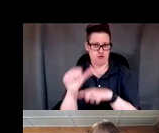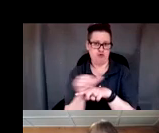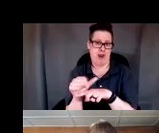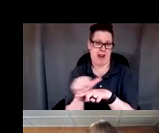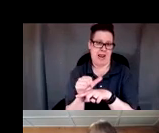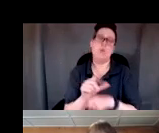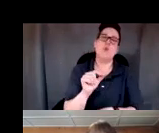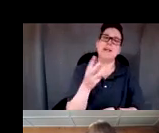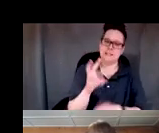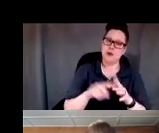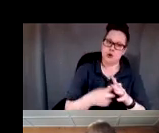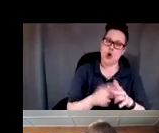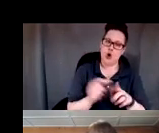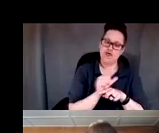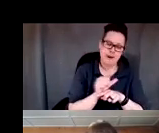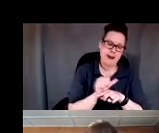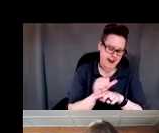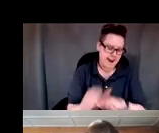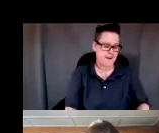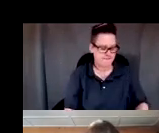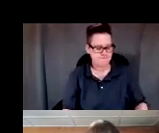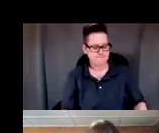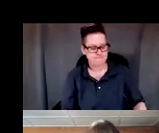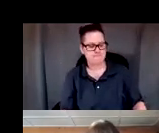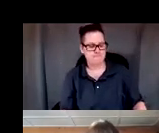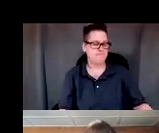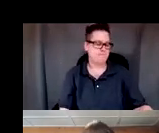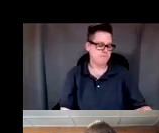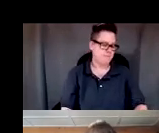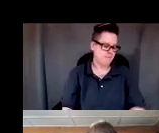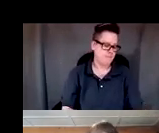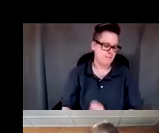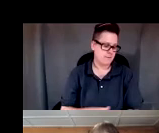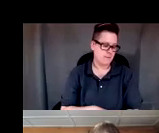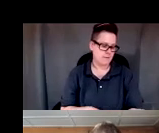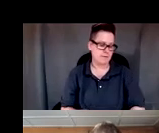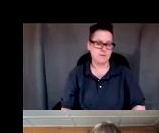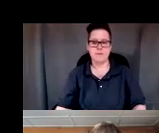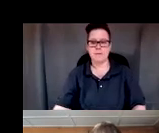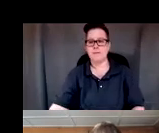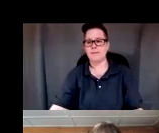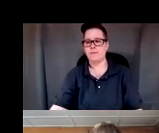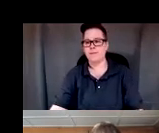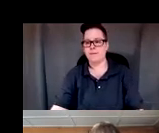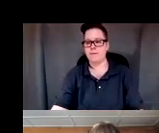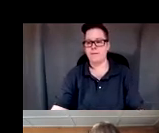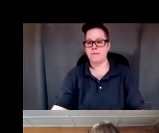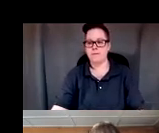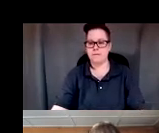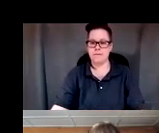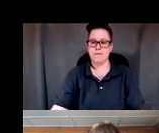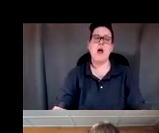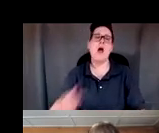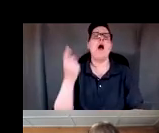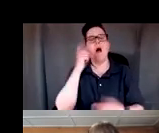started training on how to use Narcan and why. And we've seen ups and downs